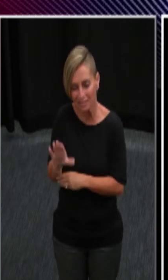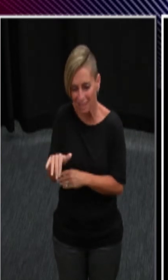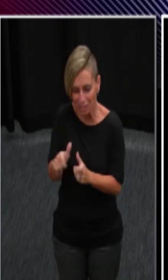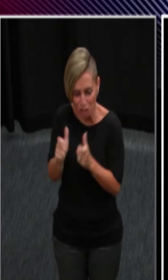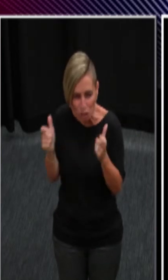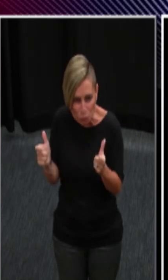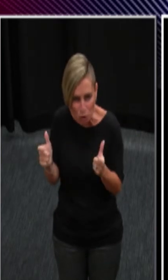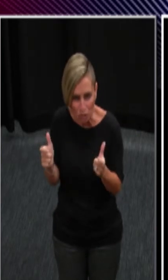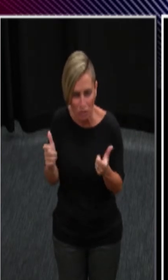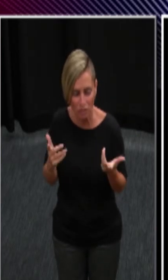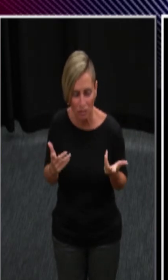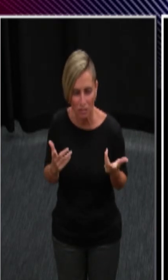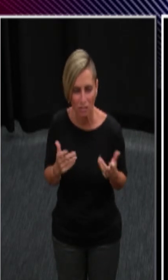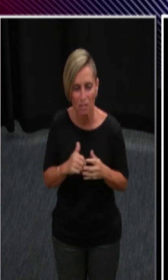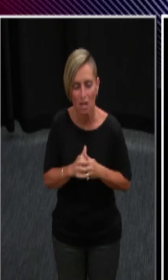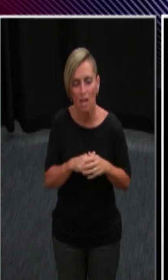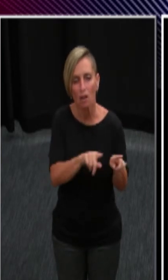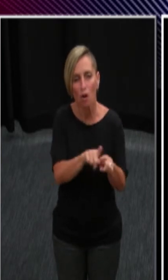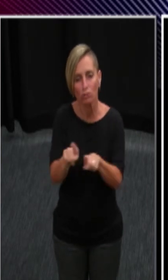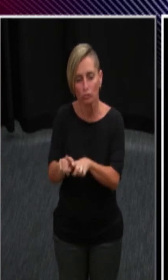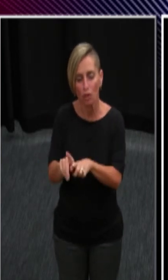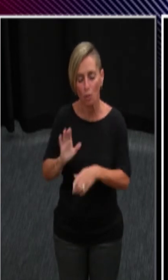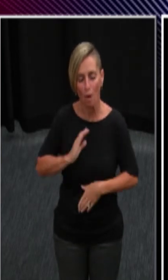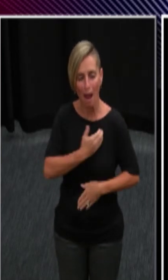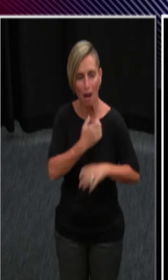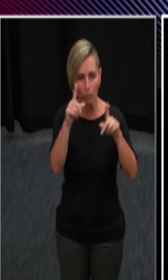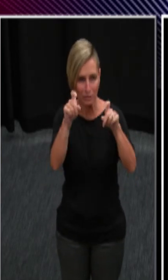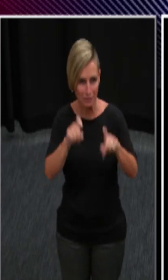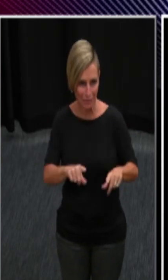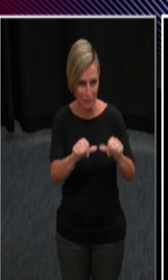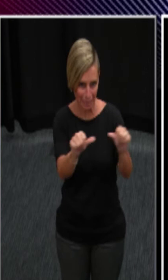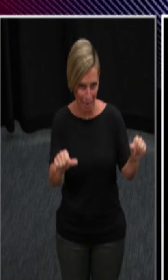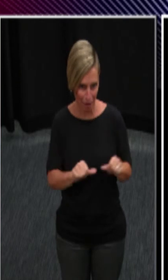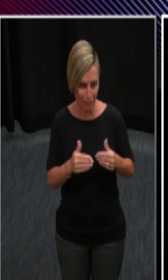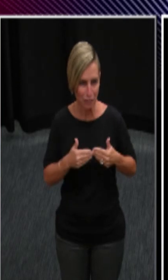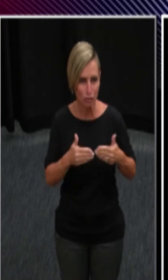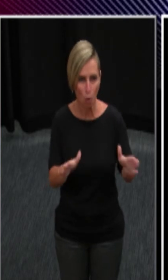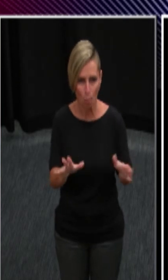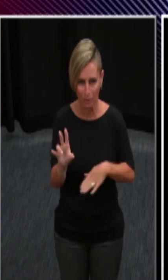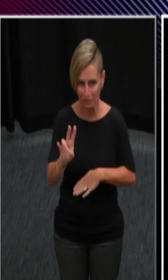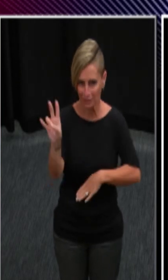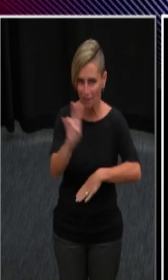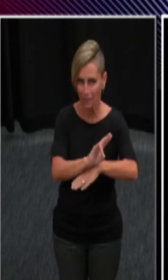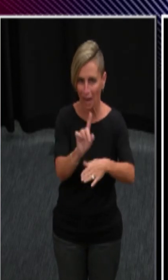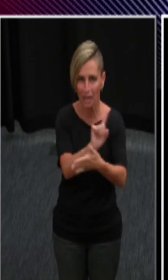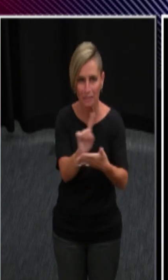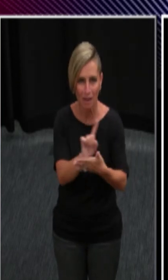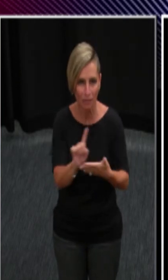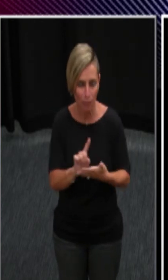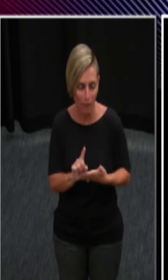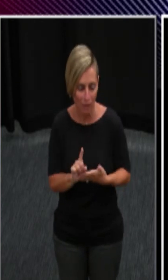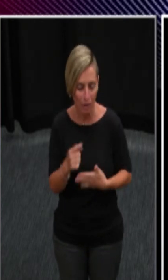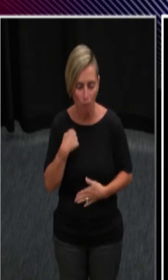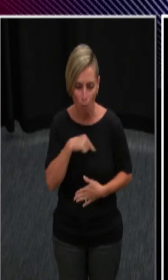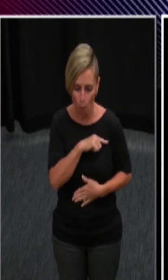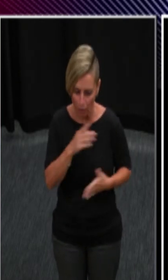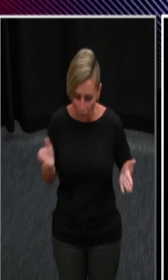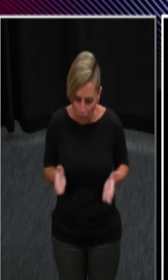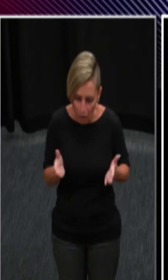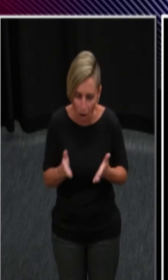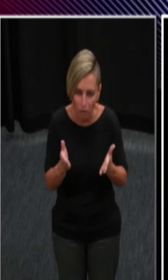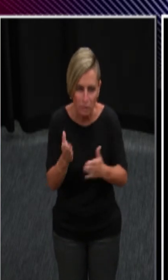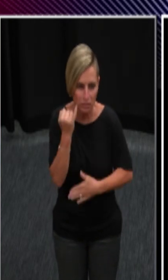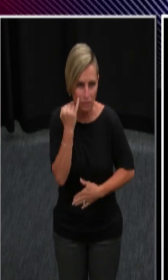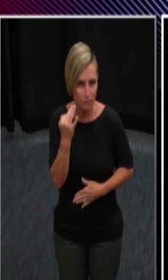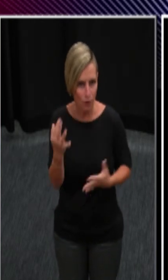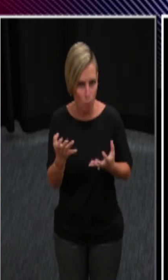With that, also our testing site, he did mention that is open 7 days a week. We highly encourage anybody who wants